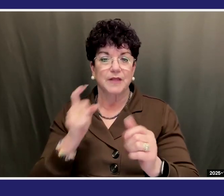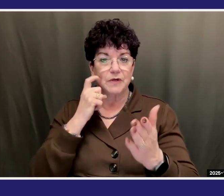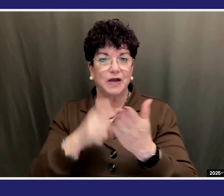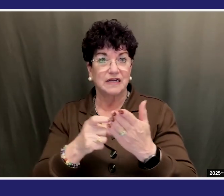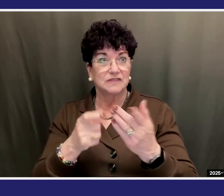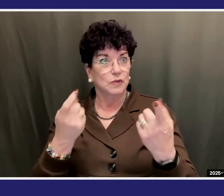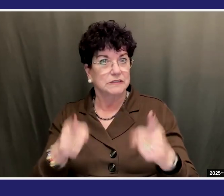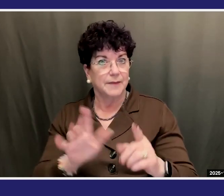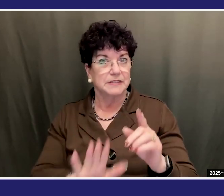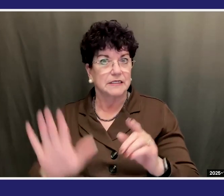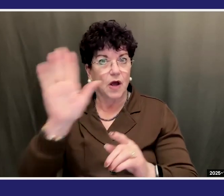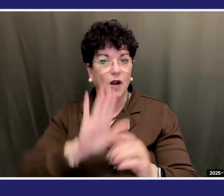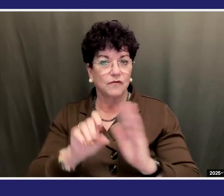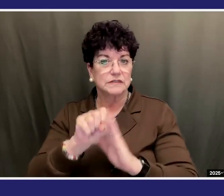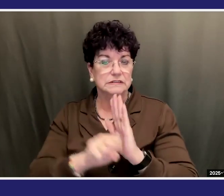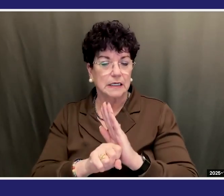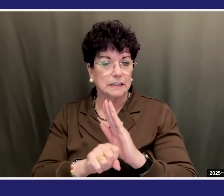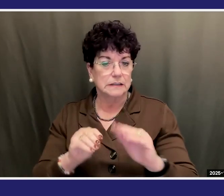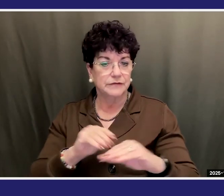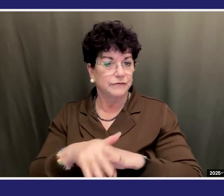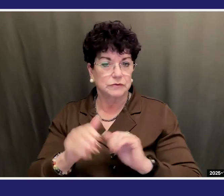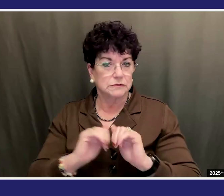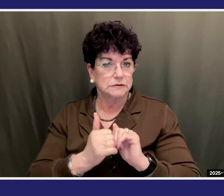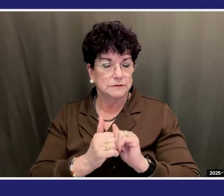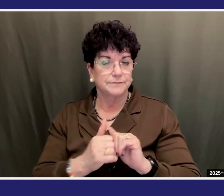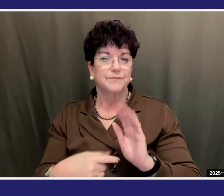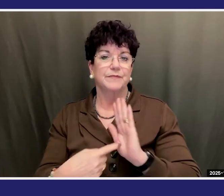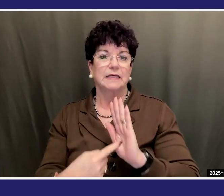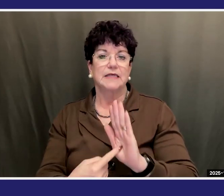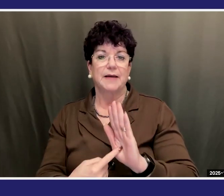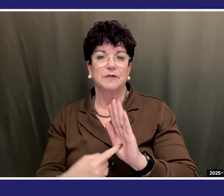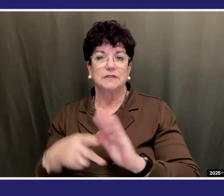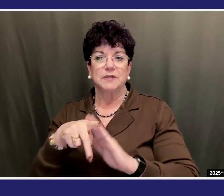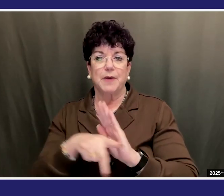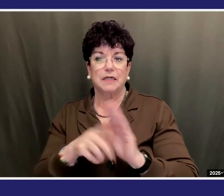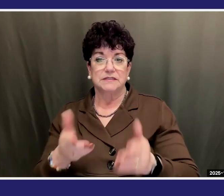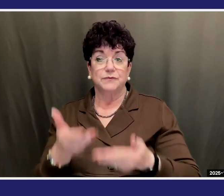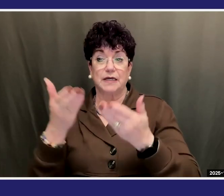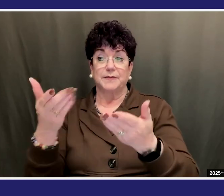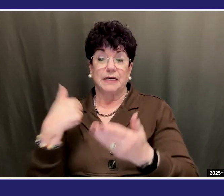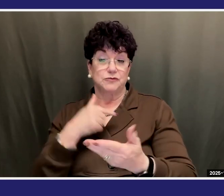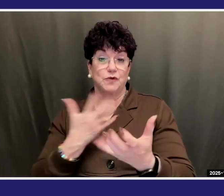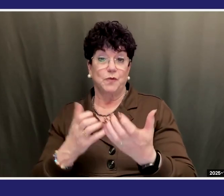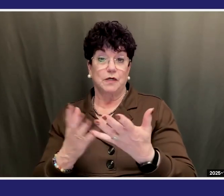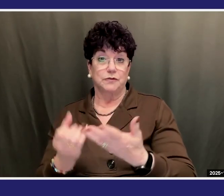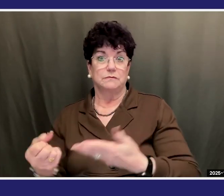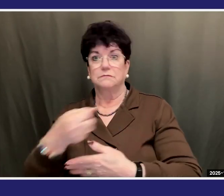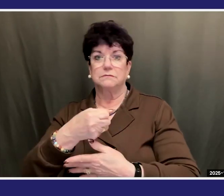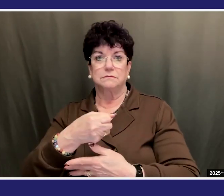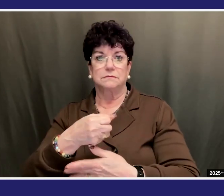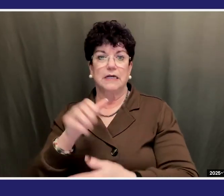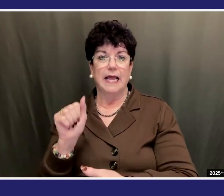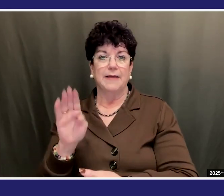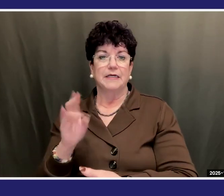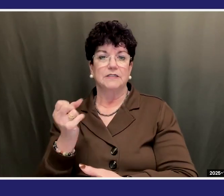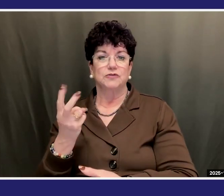state. And just as an example of some policy recommendations that we would like to prioritize include AB